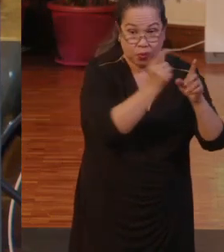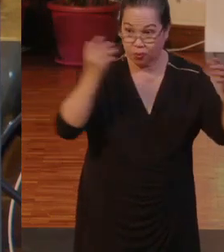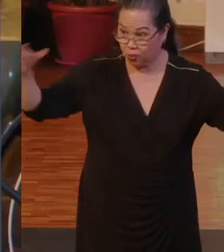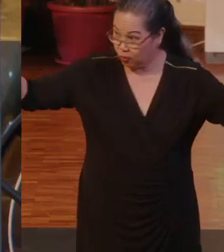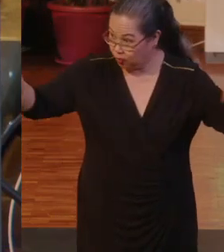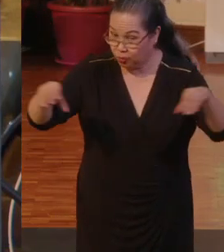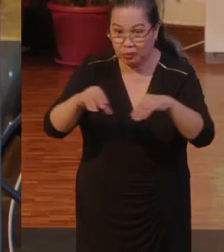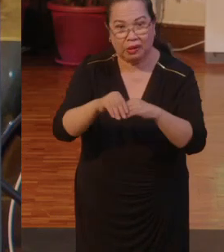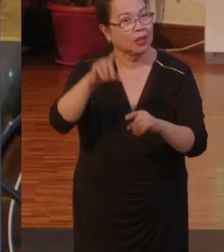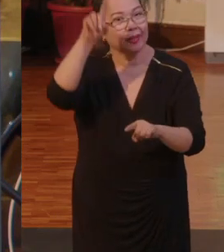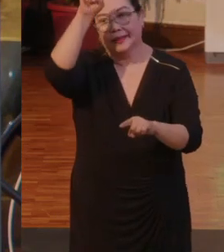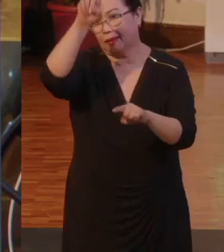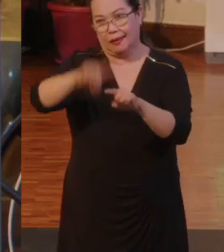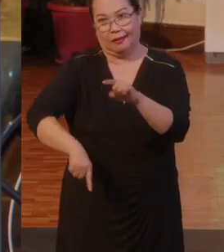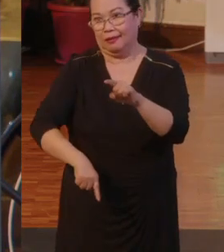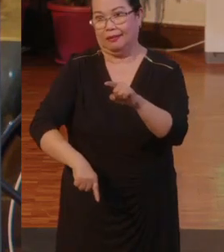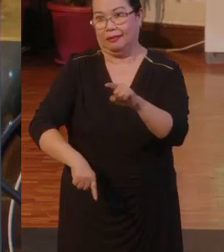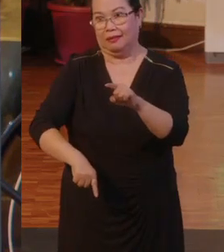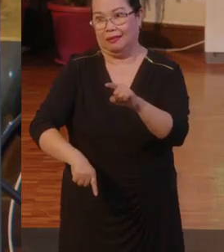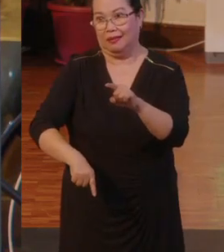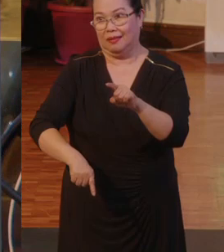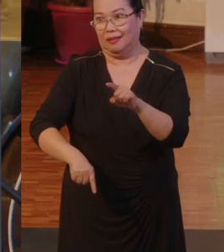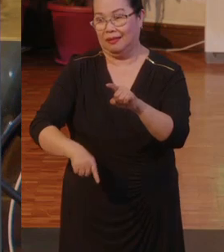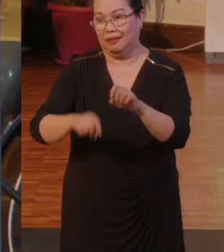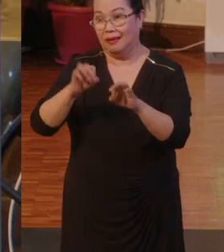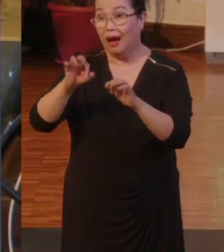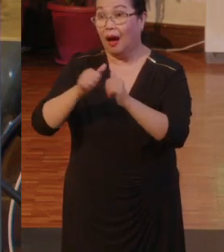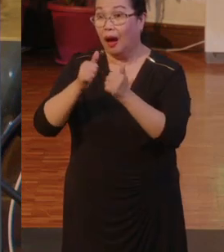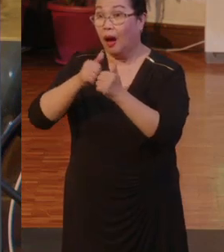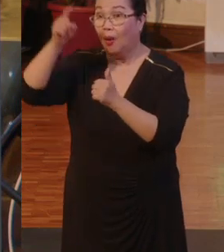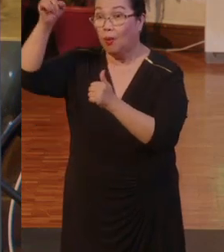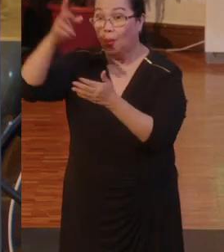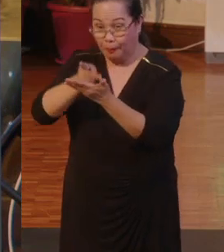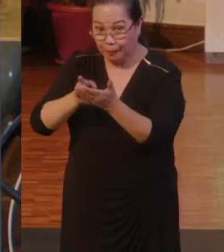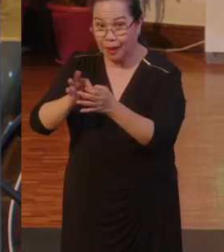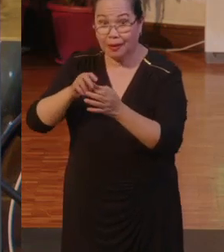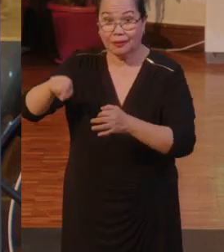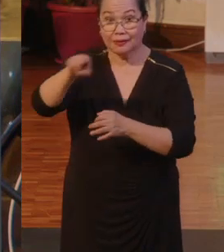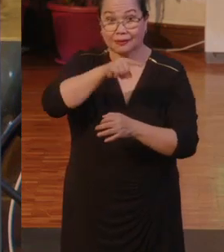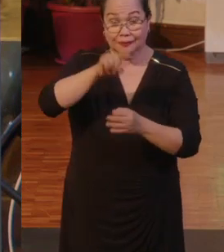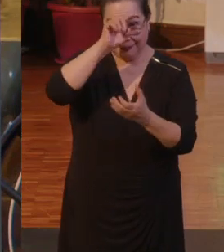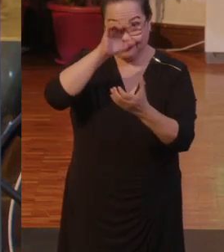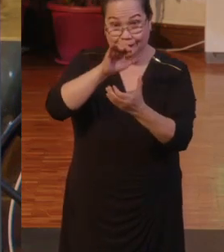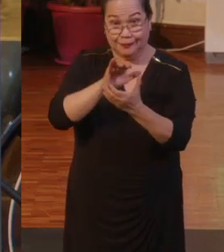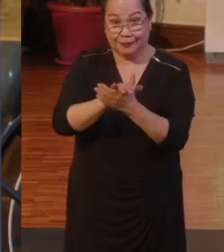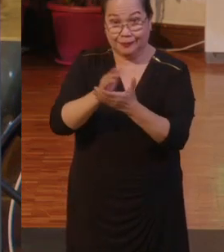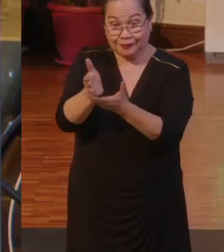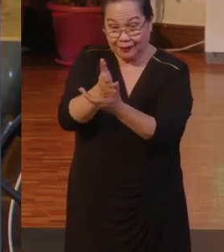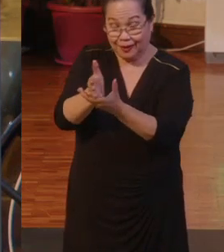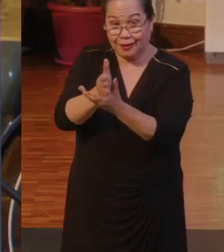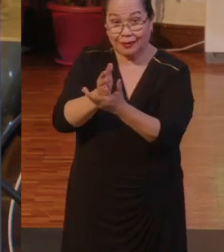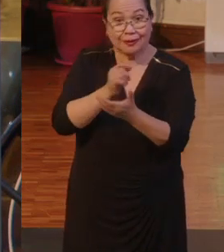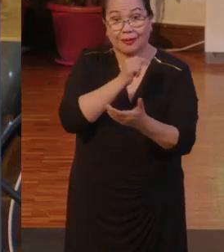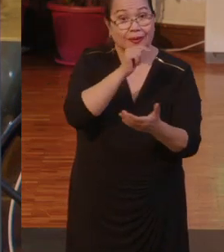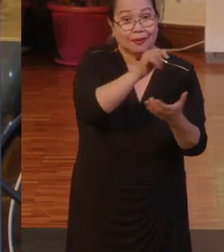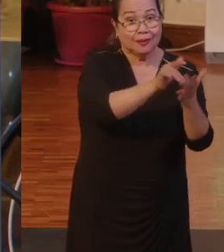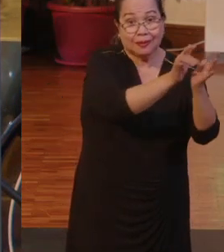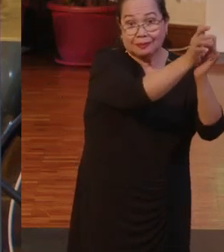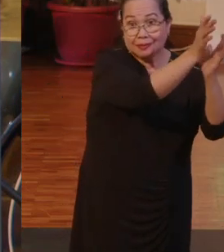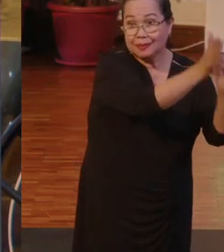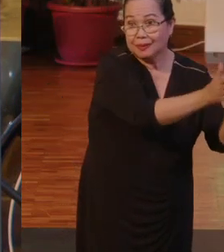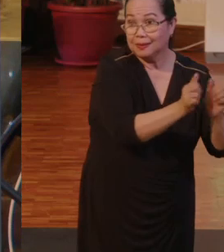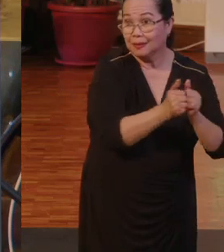bilang piniling bayan ng Diyos. Sinabi sa chapter 23 ni Joshua, nung kinausap niya yung mga leader, sa verses 6 to